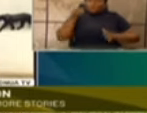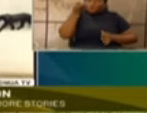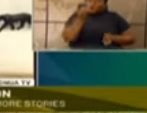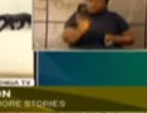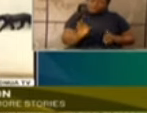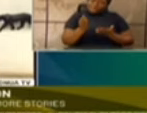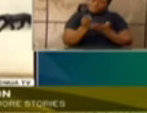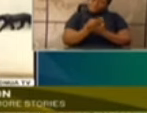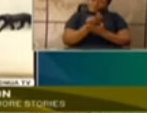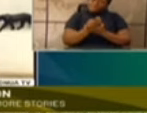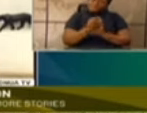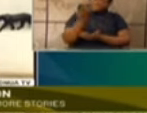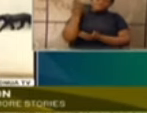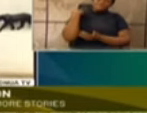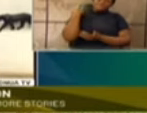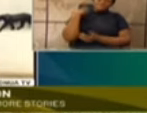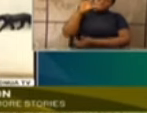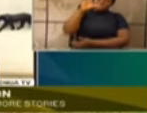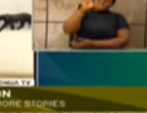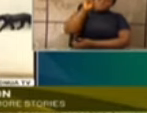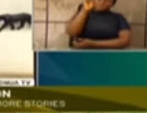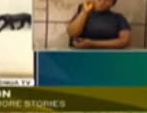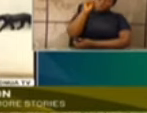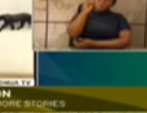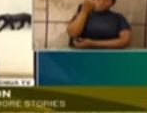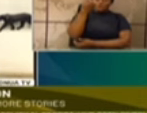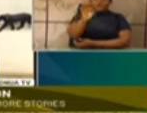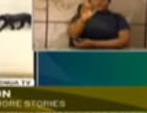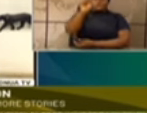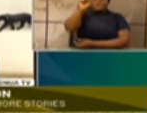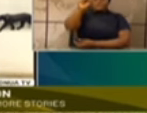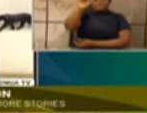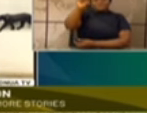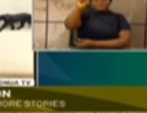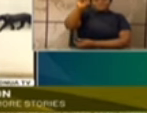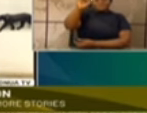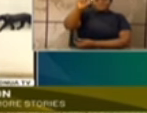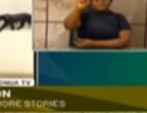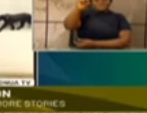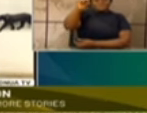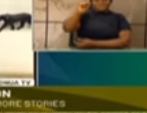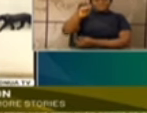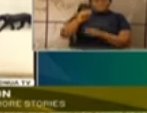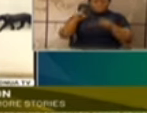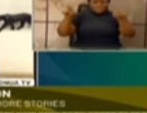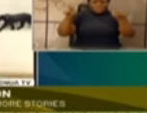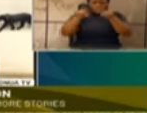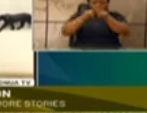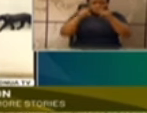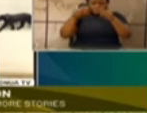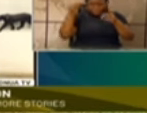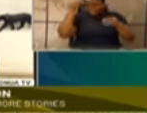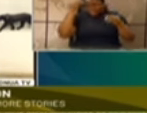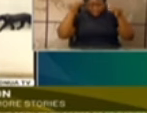former CEO, Slit, ye nye wansu mye nua, ebe boye.